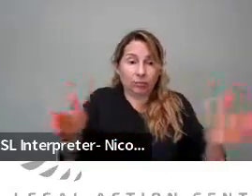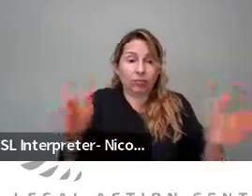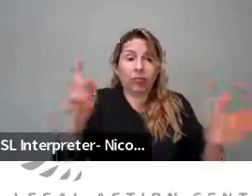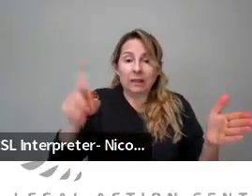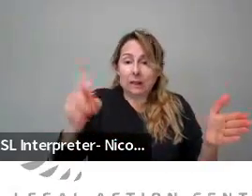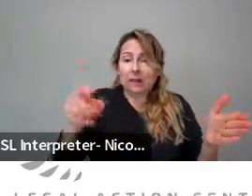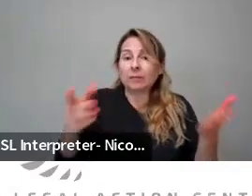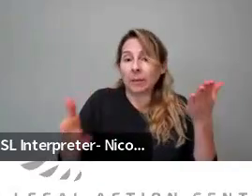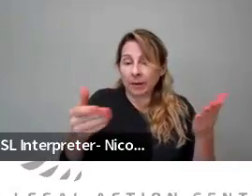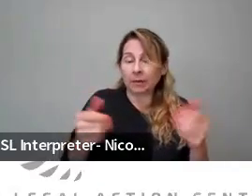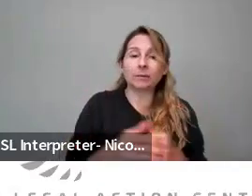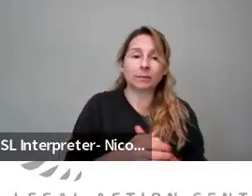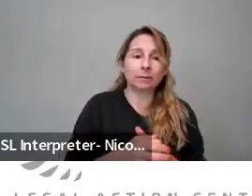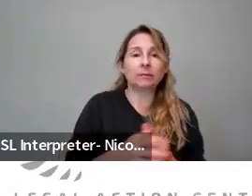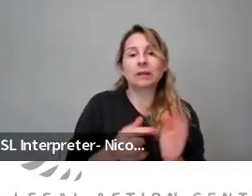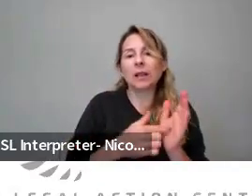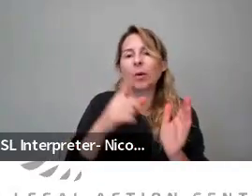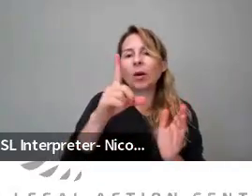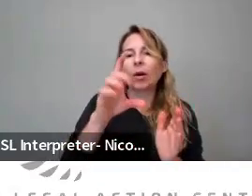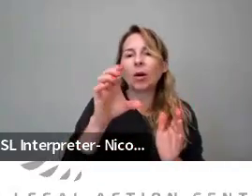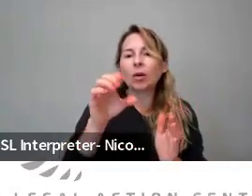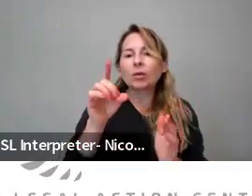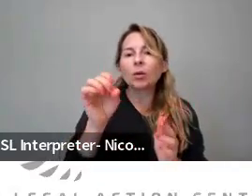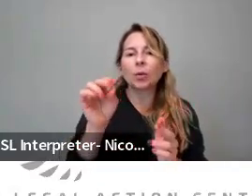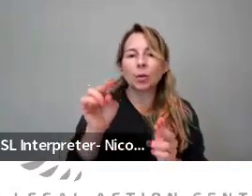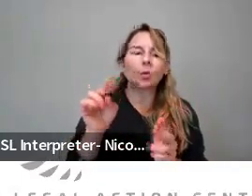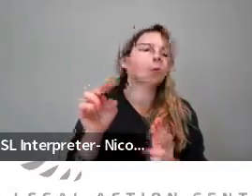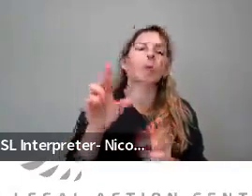assigned to, for example, in a condo or apartment setting.